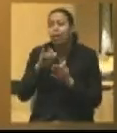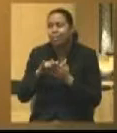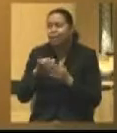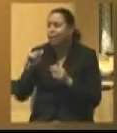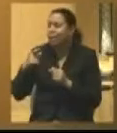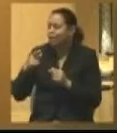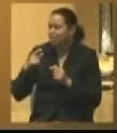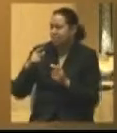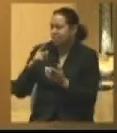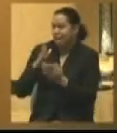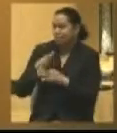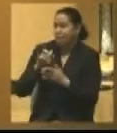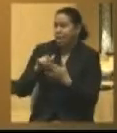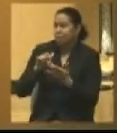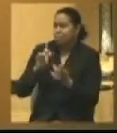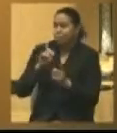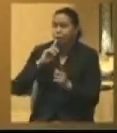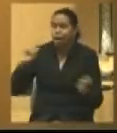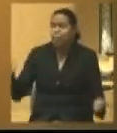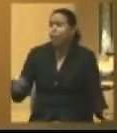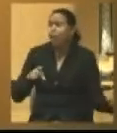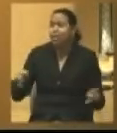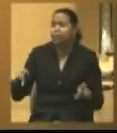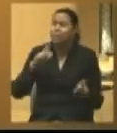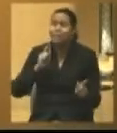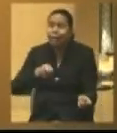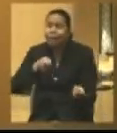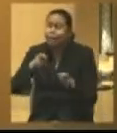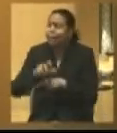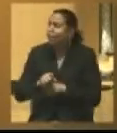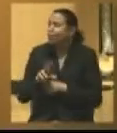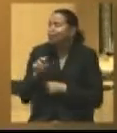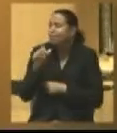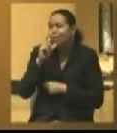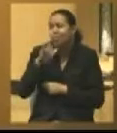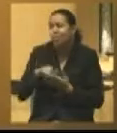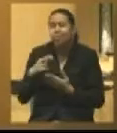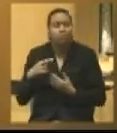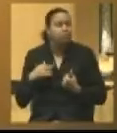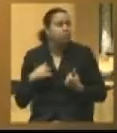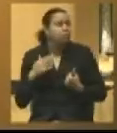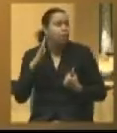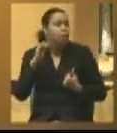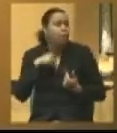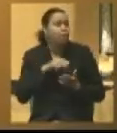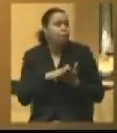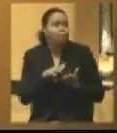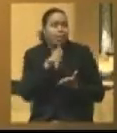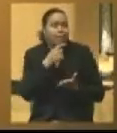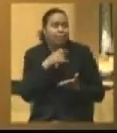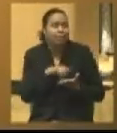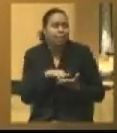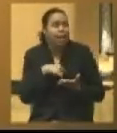party in Boston. I'm sure it wasn't because, oh, wow, we can now entice the slaves. Well, I hope I did not give the impression in my book that I don't think